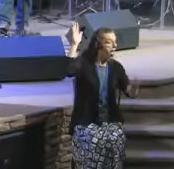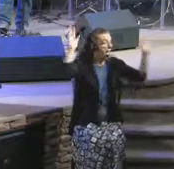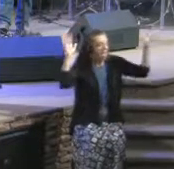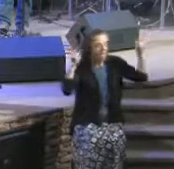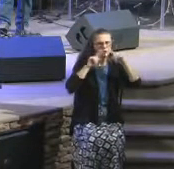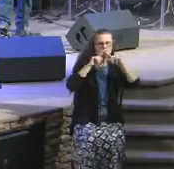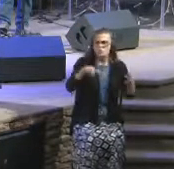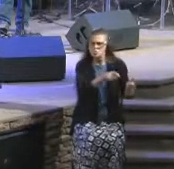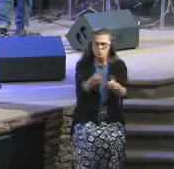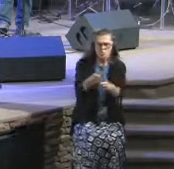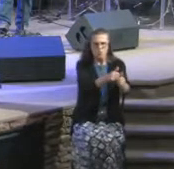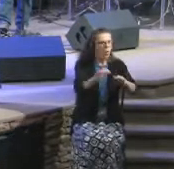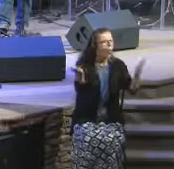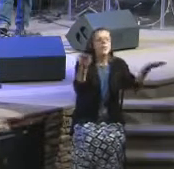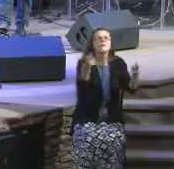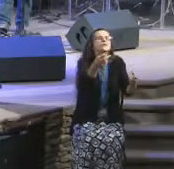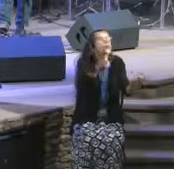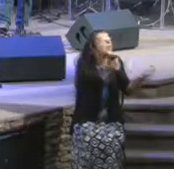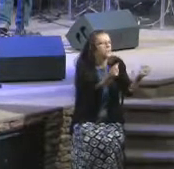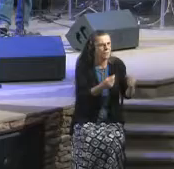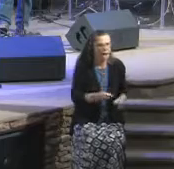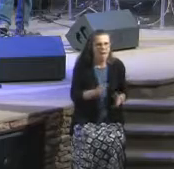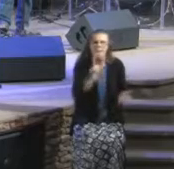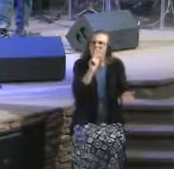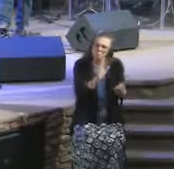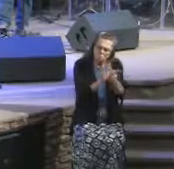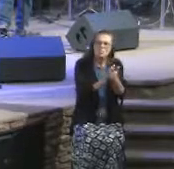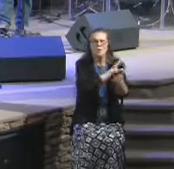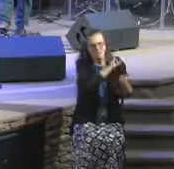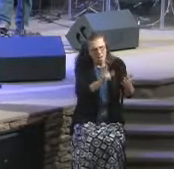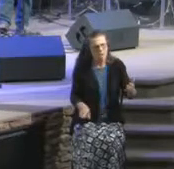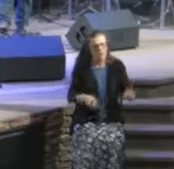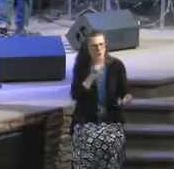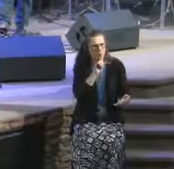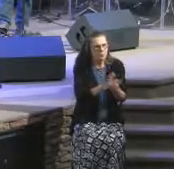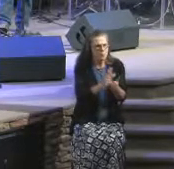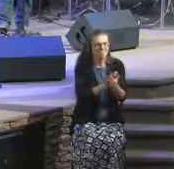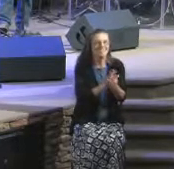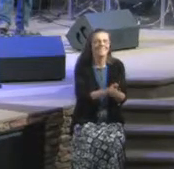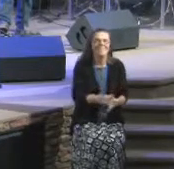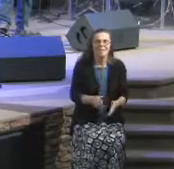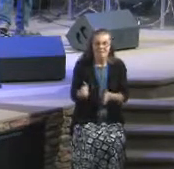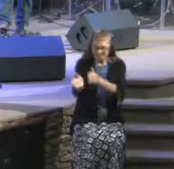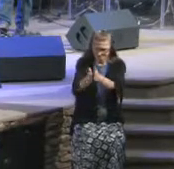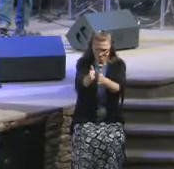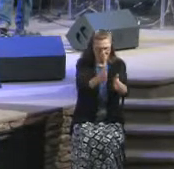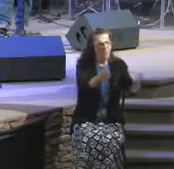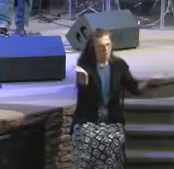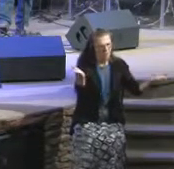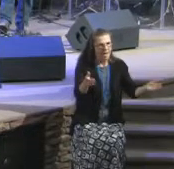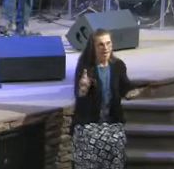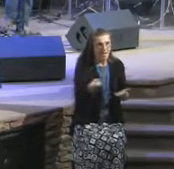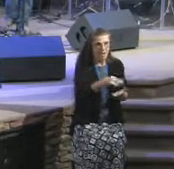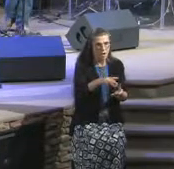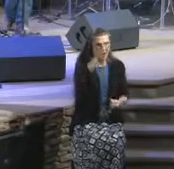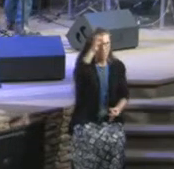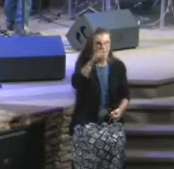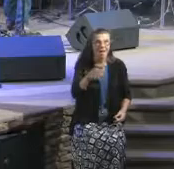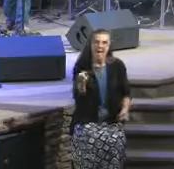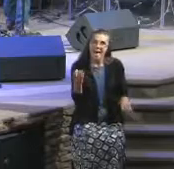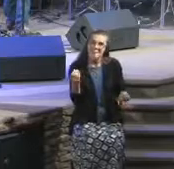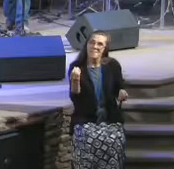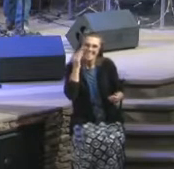jacks. You can run. Do whatever you want to do. Amen. As long as you're praising the Lord, praise God. We want to keep everything in decency and order. And if the Holy Ghost is involved, how many